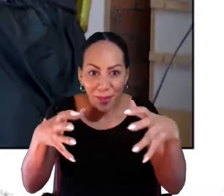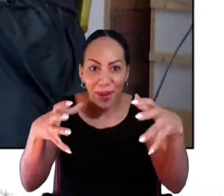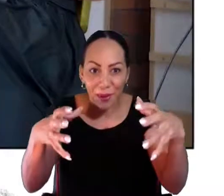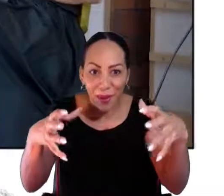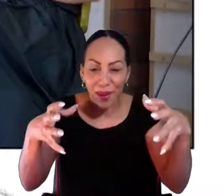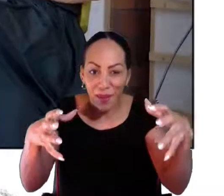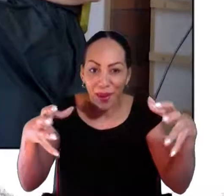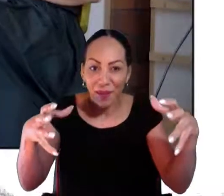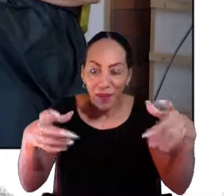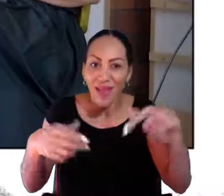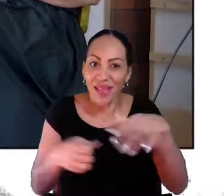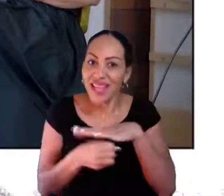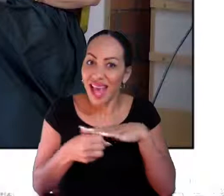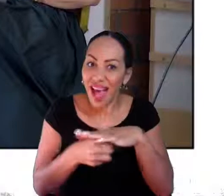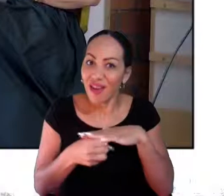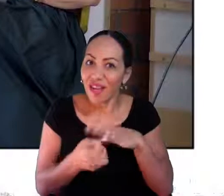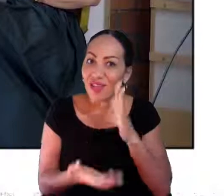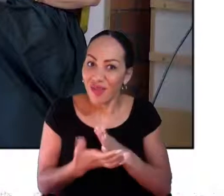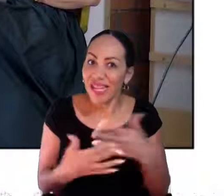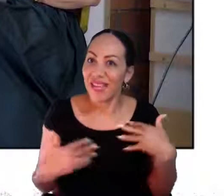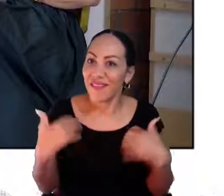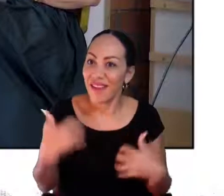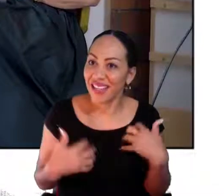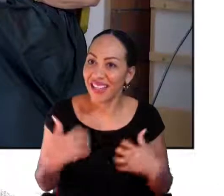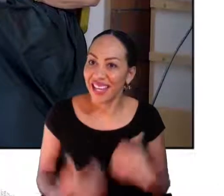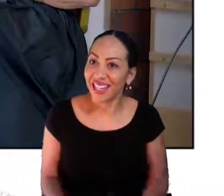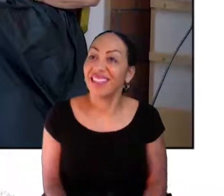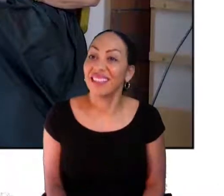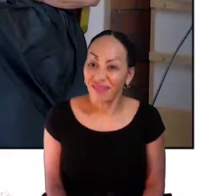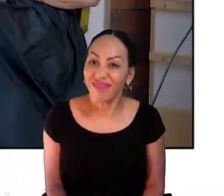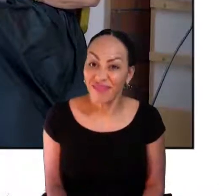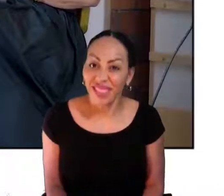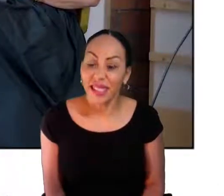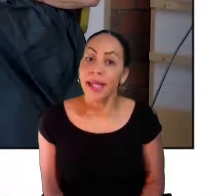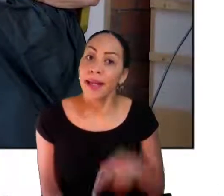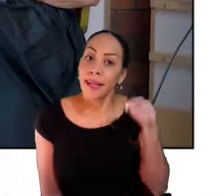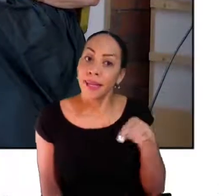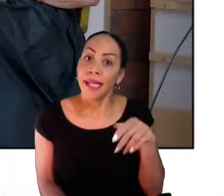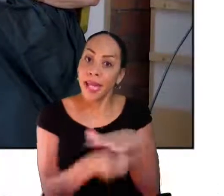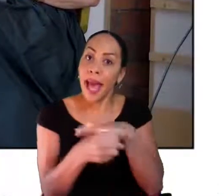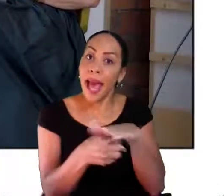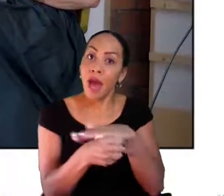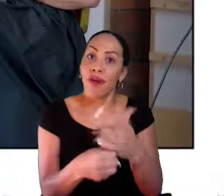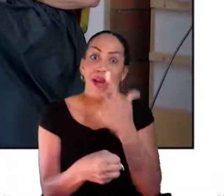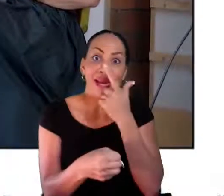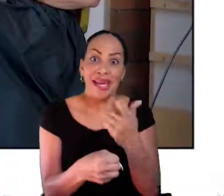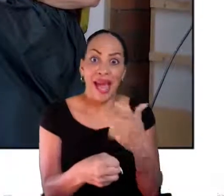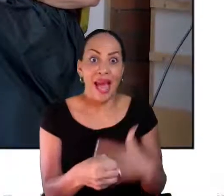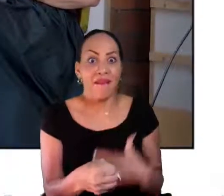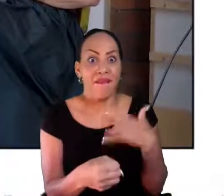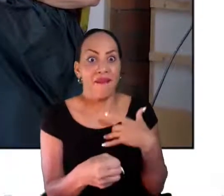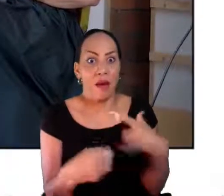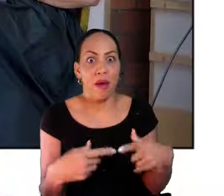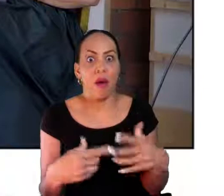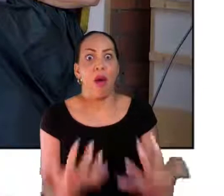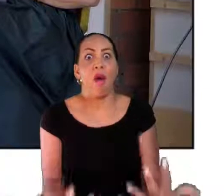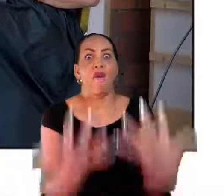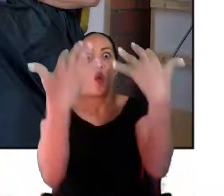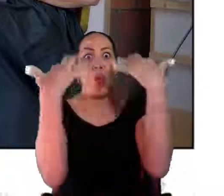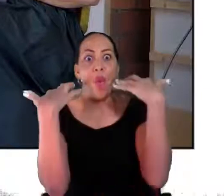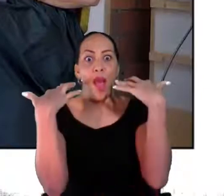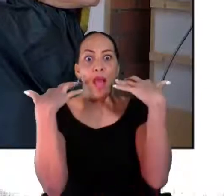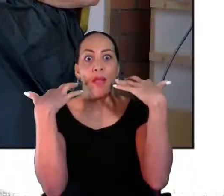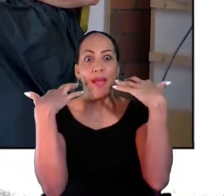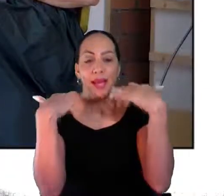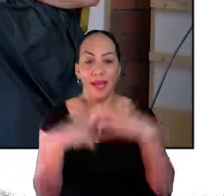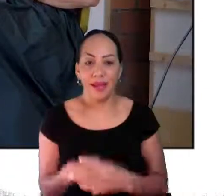think it's a real opportunity. I know, like, it can feel really overwhelming, so that because there's so much to be done and there's so many bits of it, and it's stuff that's gone on to inform